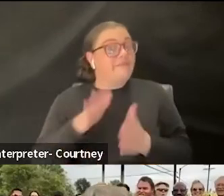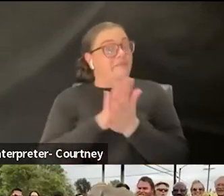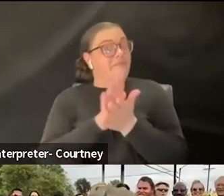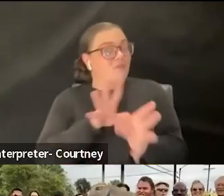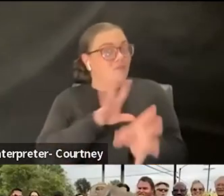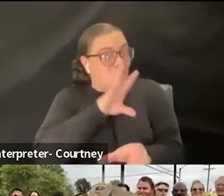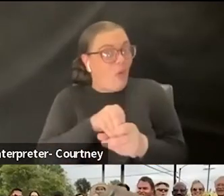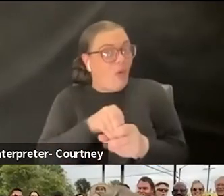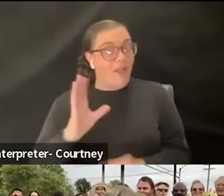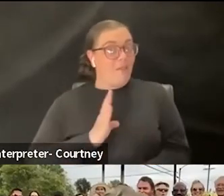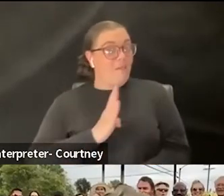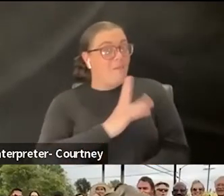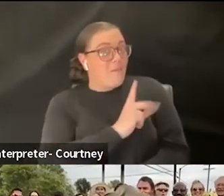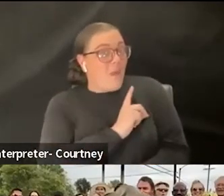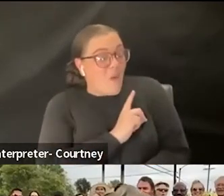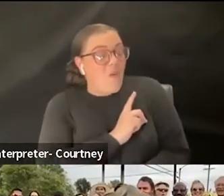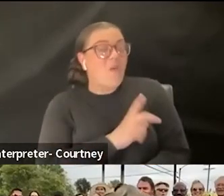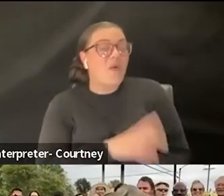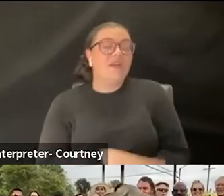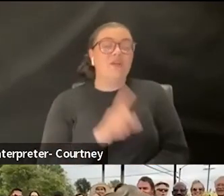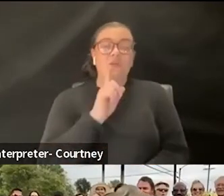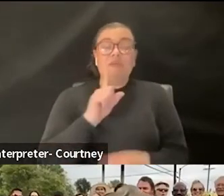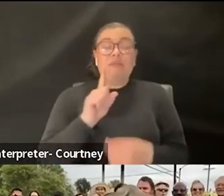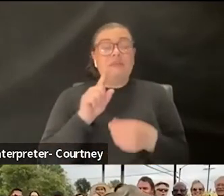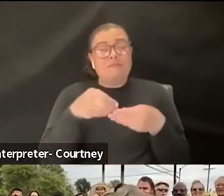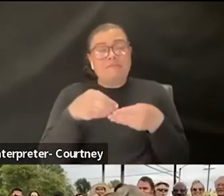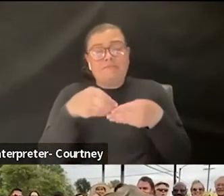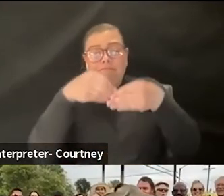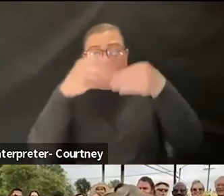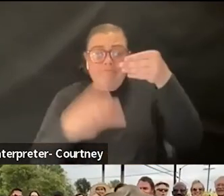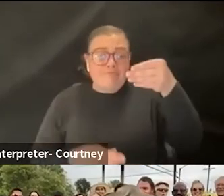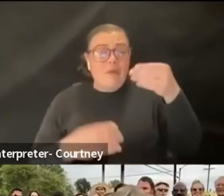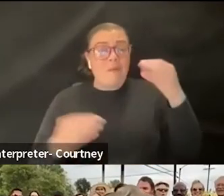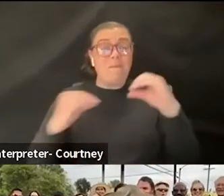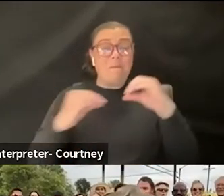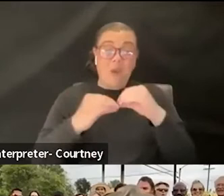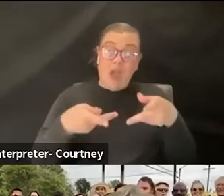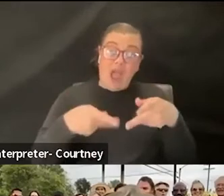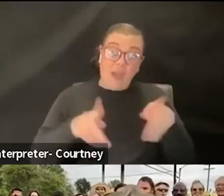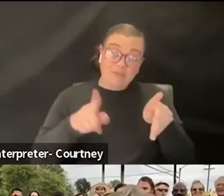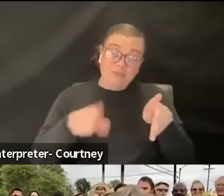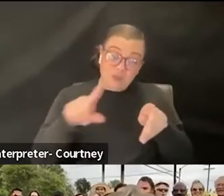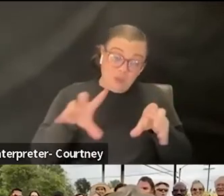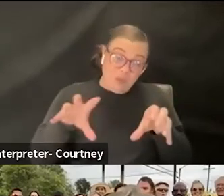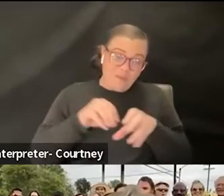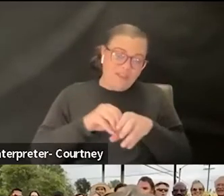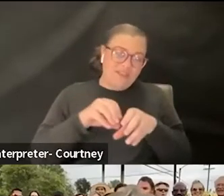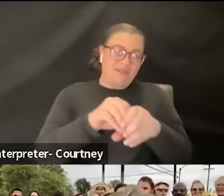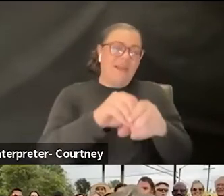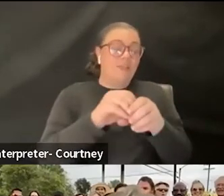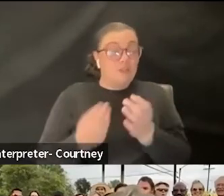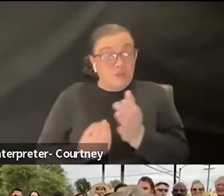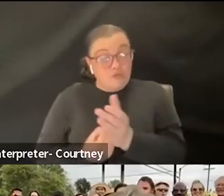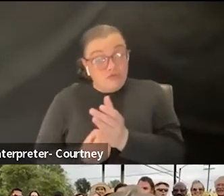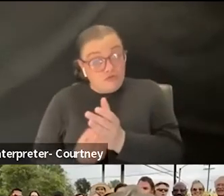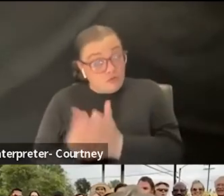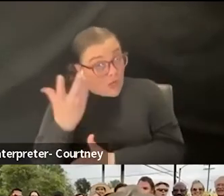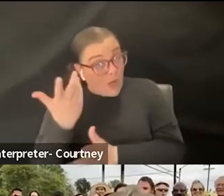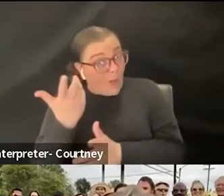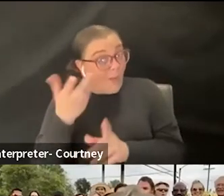are more opportunities to participate and grow as a person and grow as a leader.